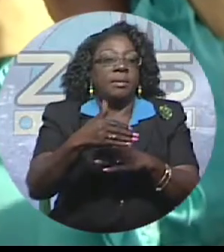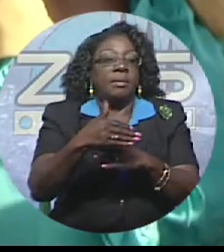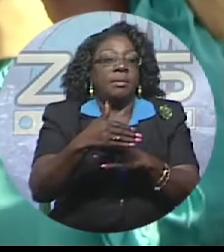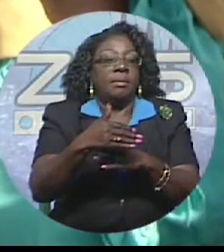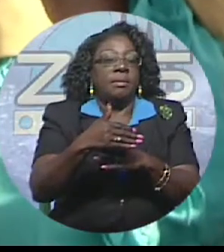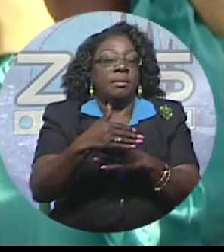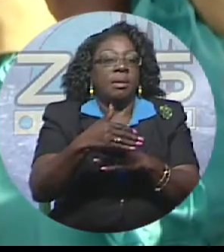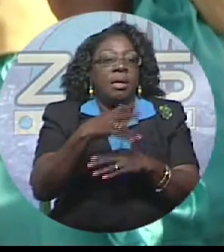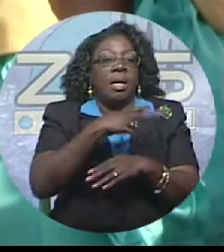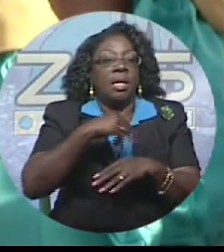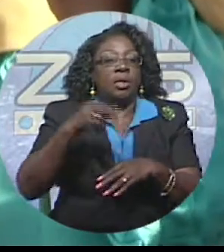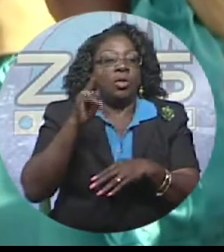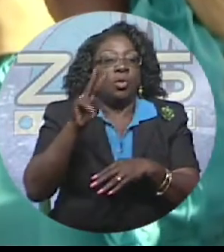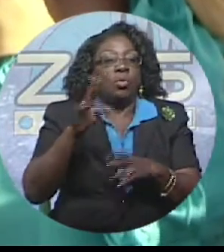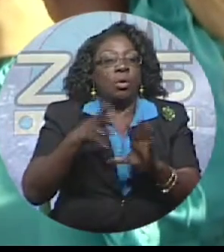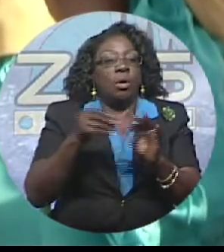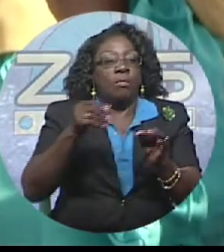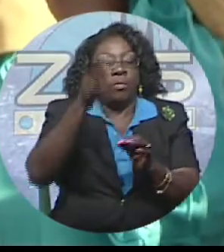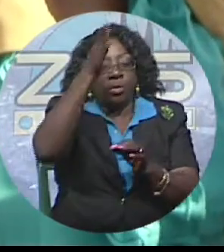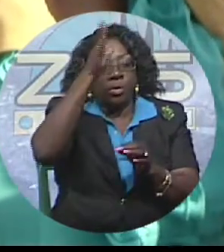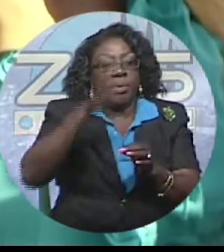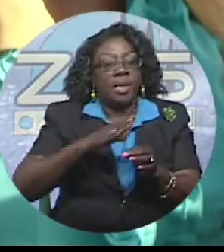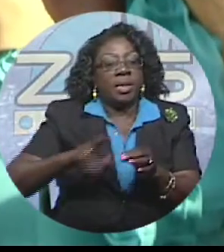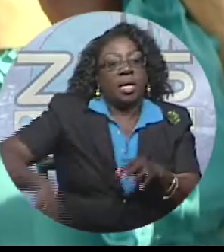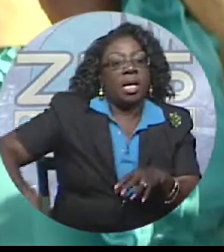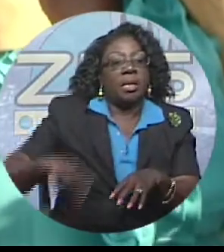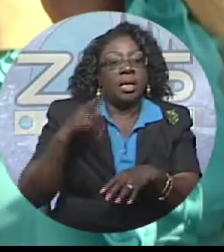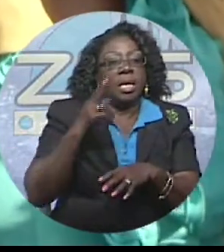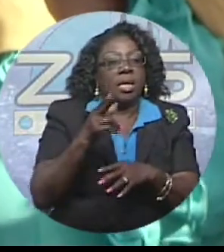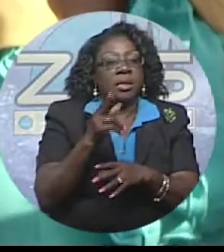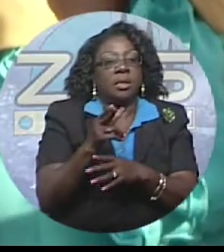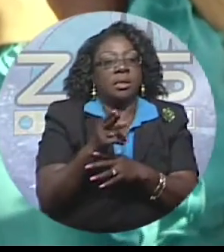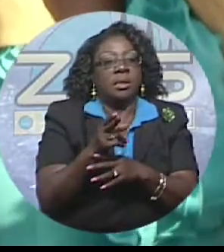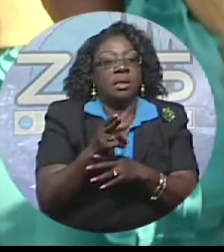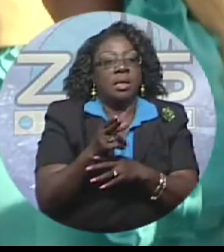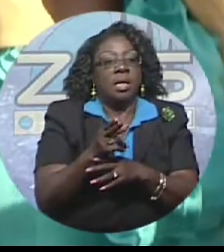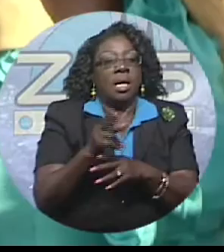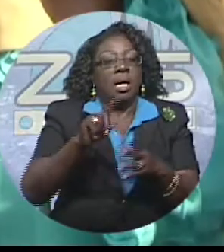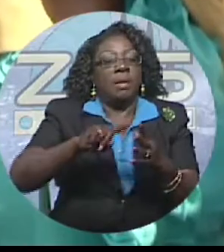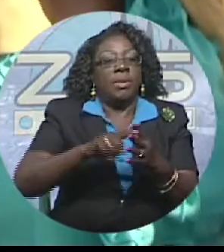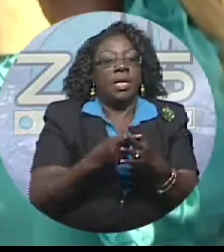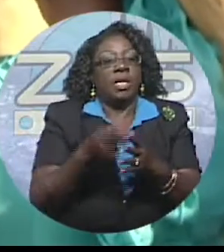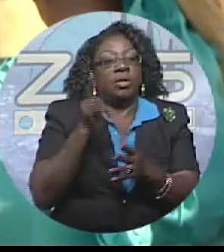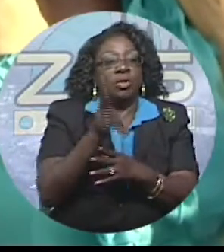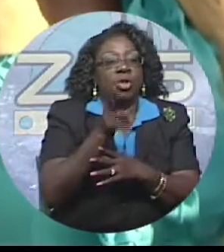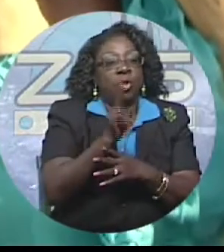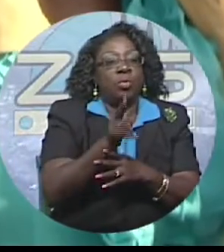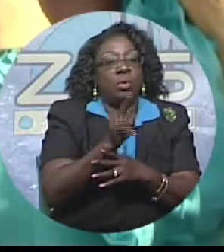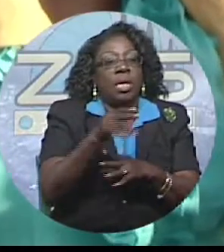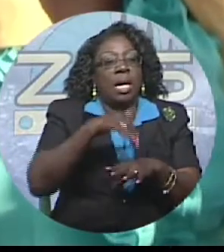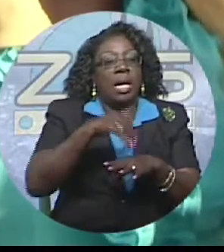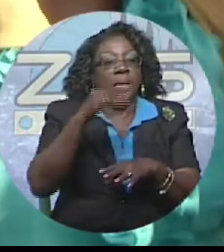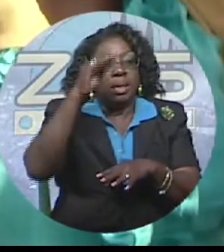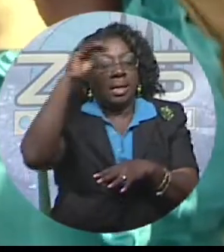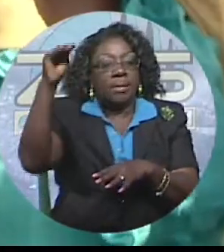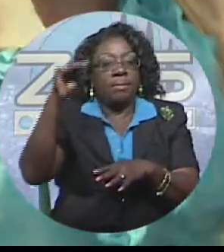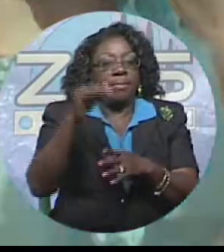that at least two of those men produced handguns and began discharging shots in his